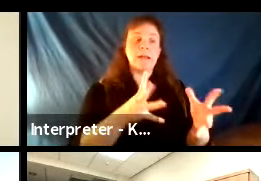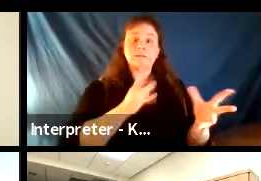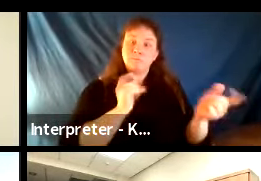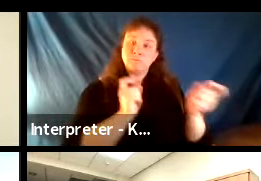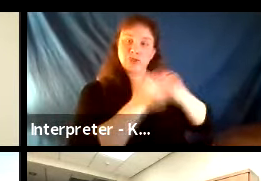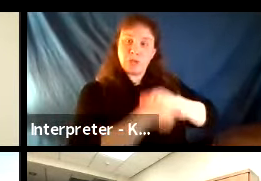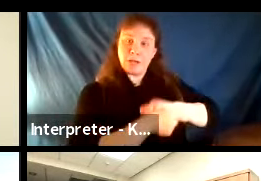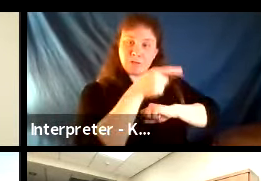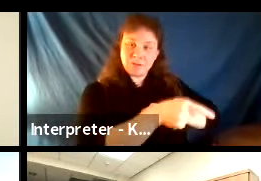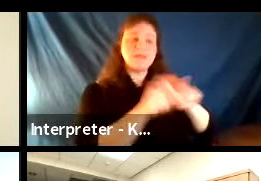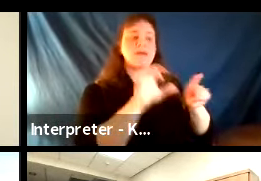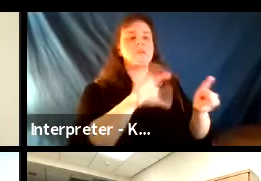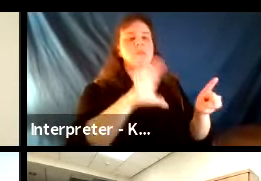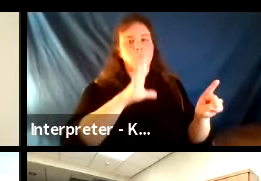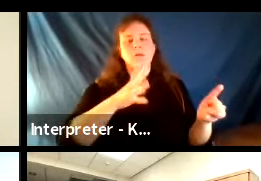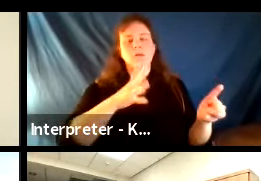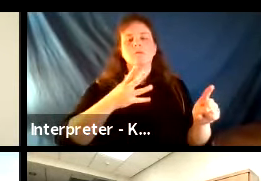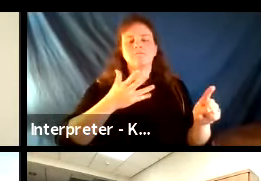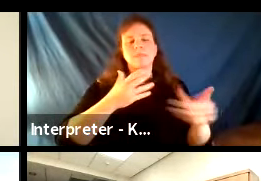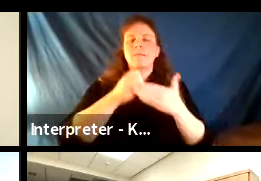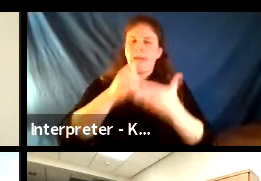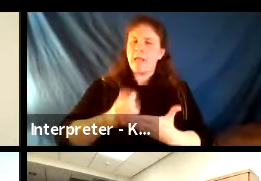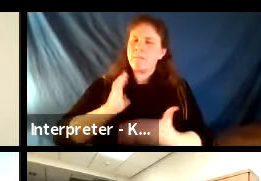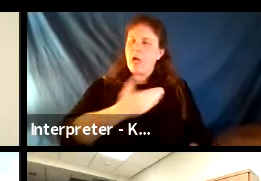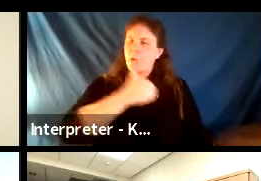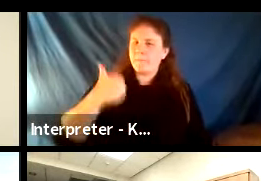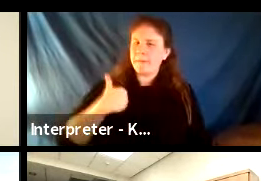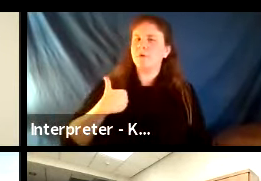to make sure that worker perspective was out there, and